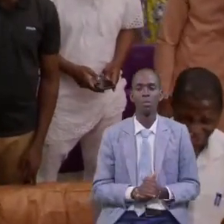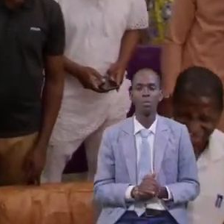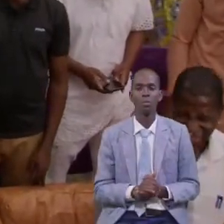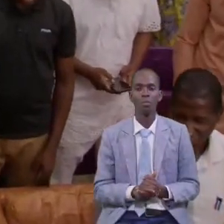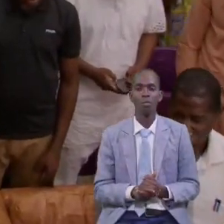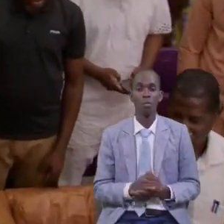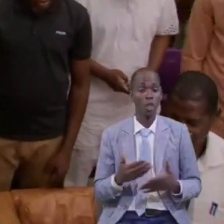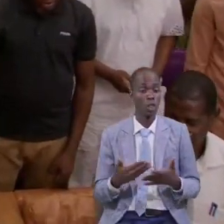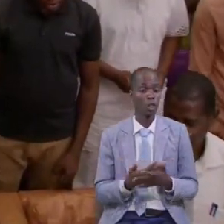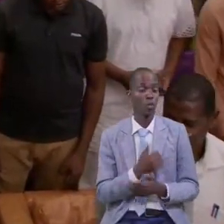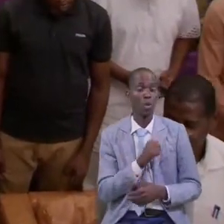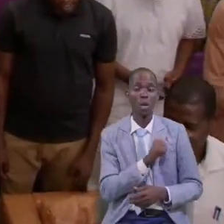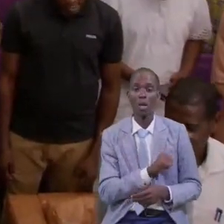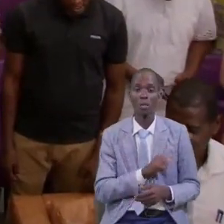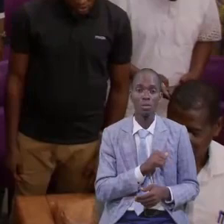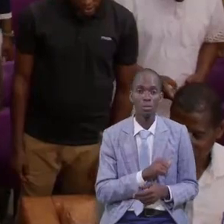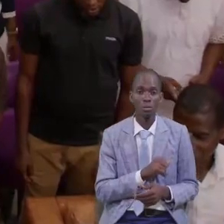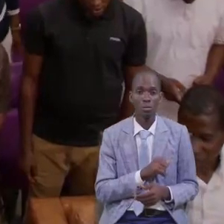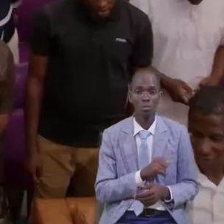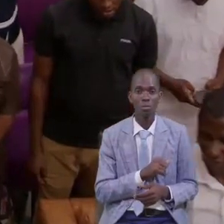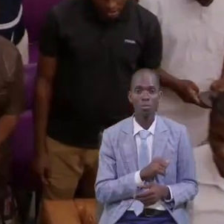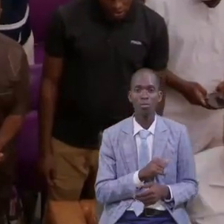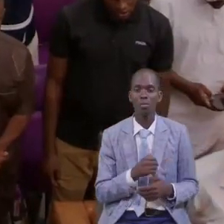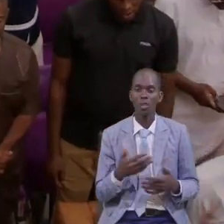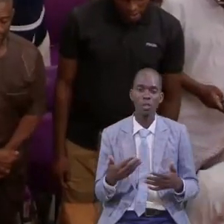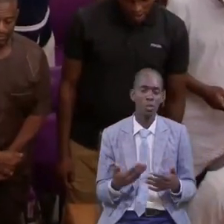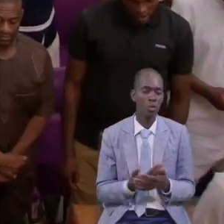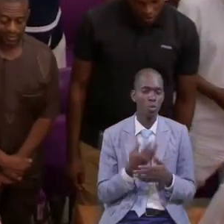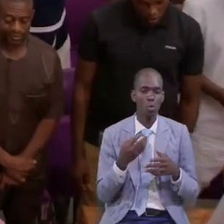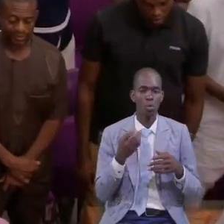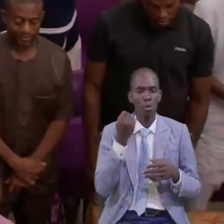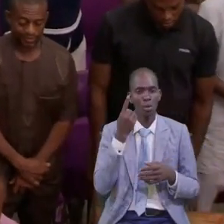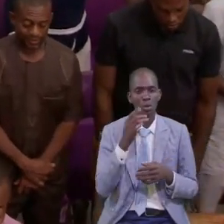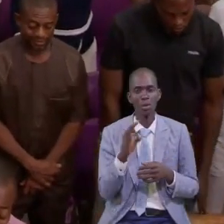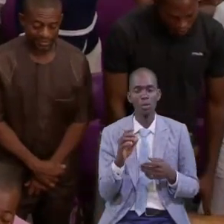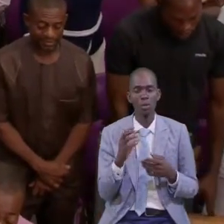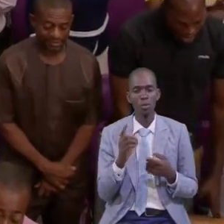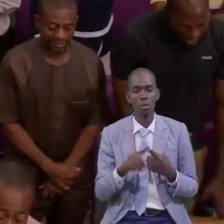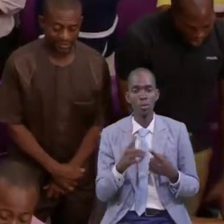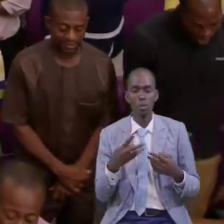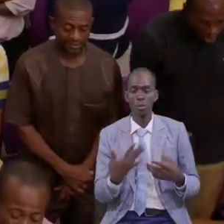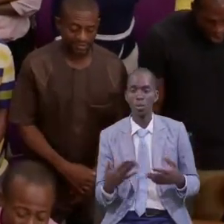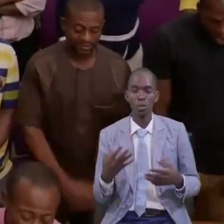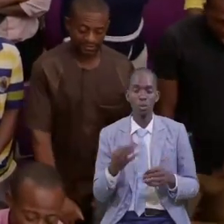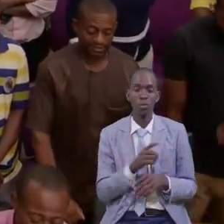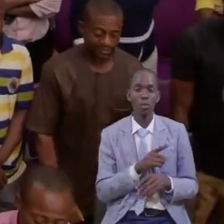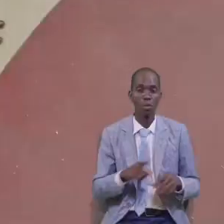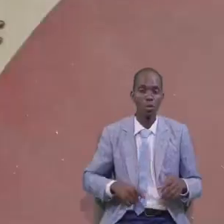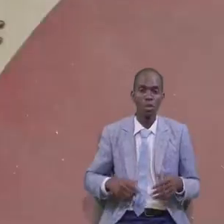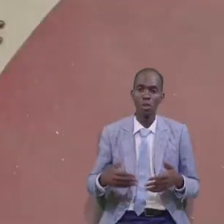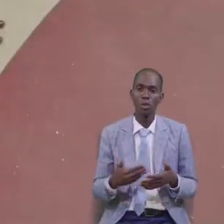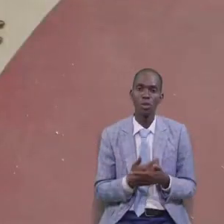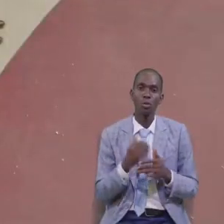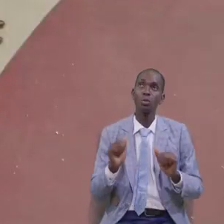New attitude, new approach, new commitment.